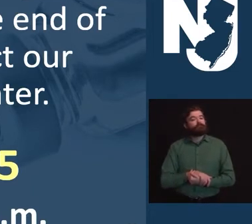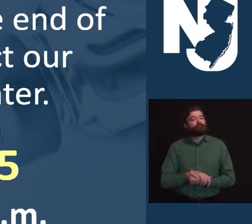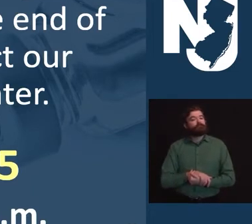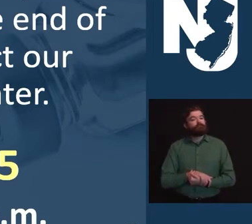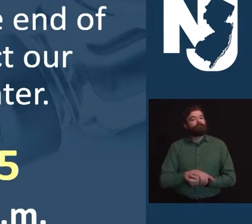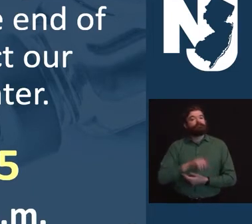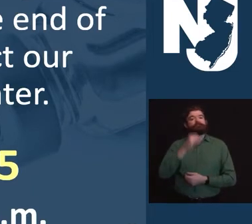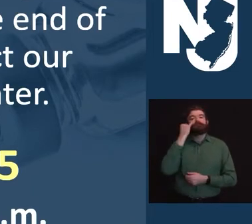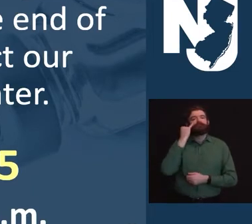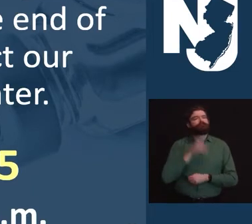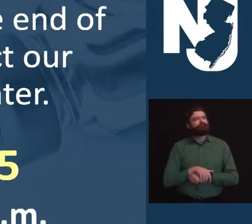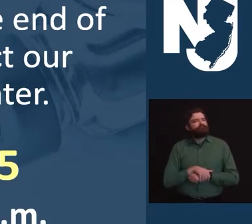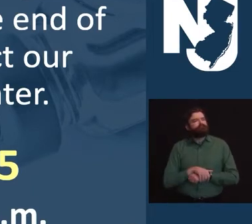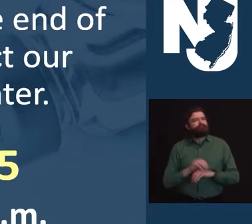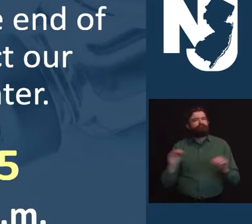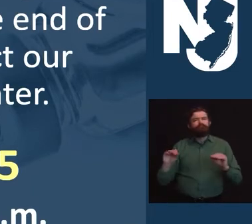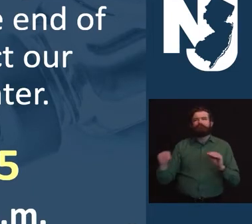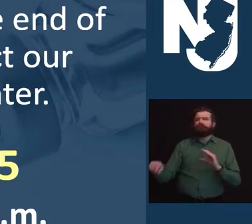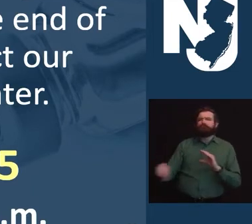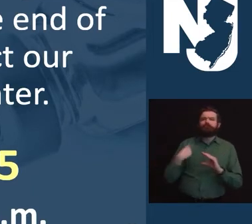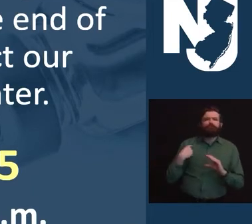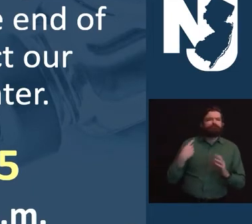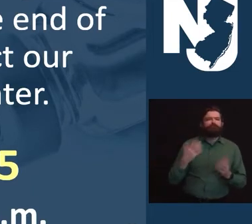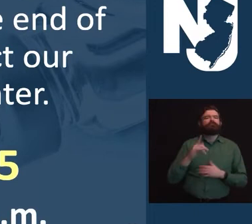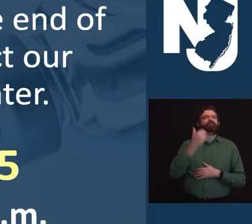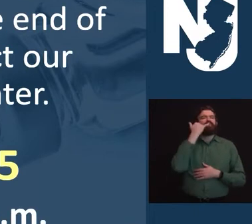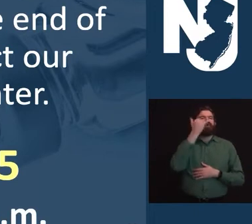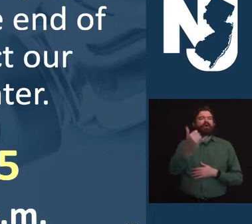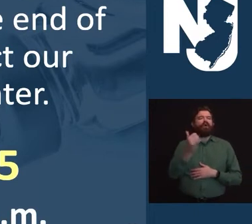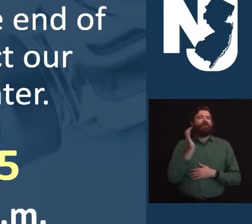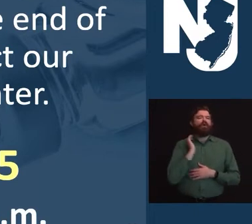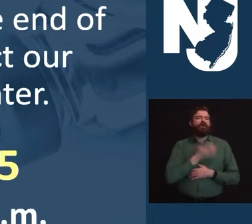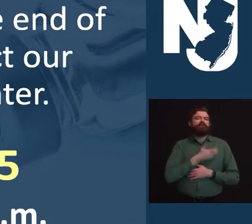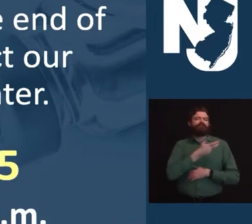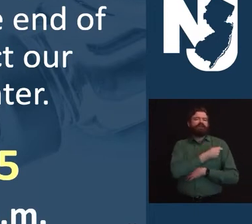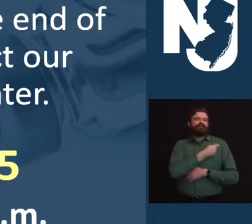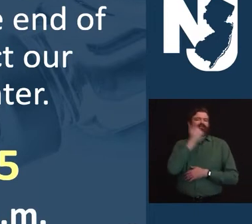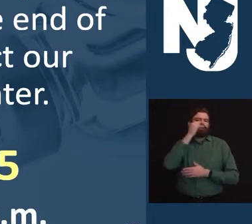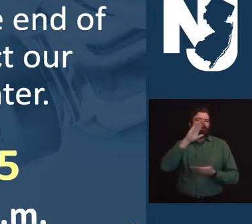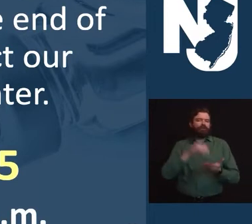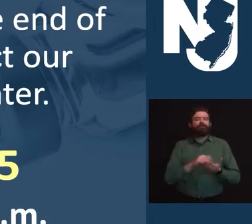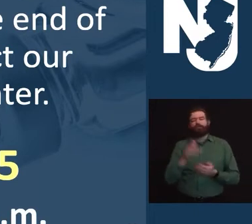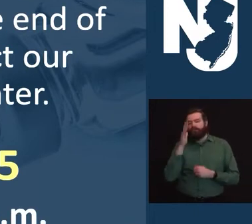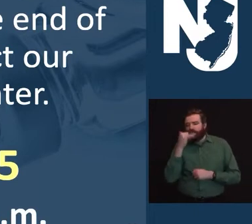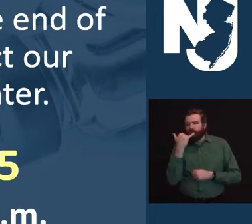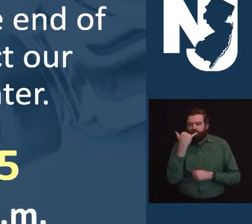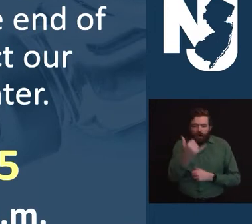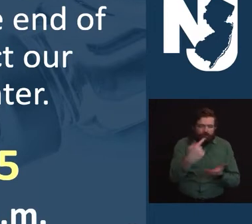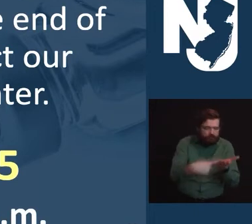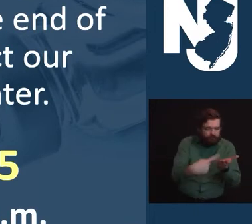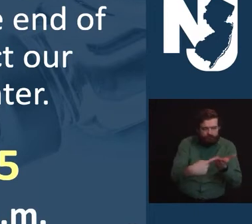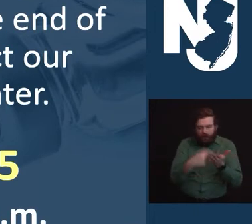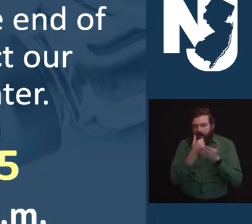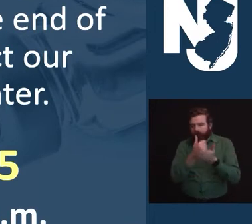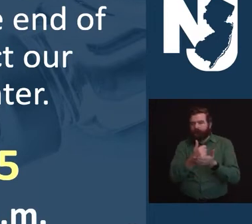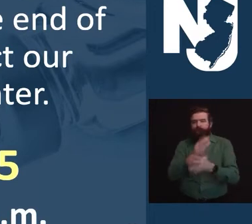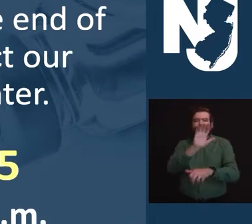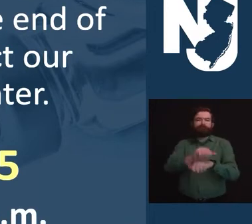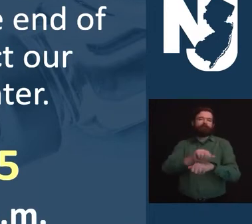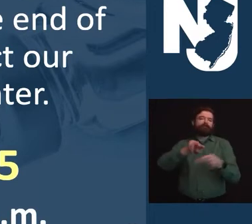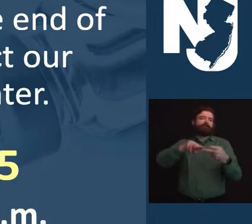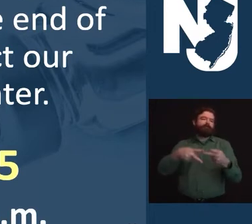vaccination call center. And our operators, I think beginning on Sunday, will assist you with scheduling one. That number is the one on the screen,